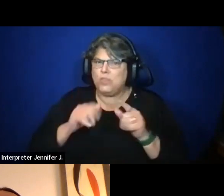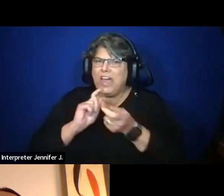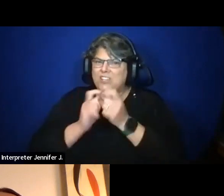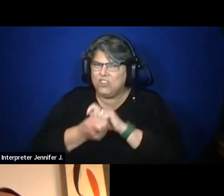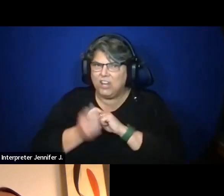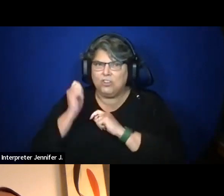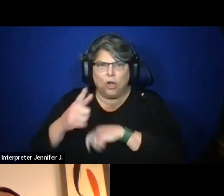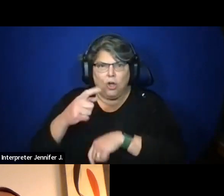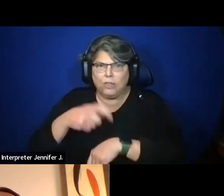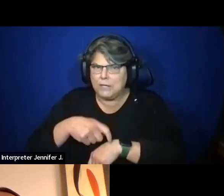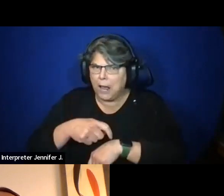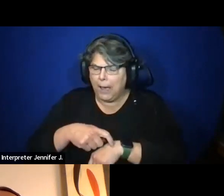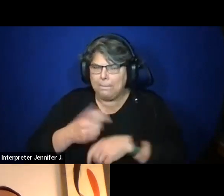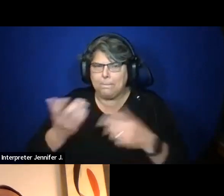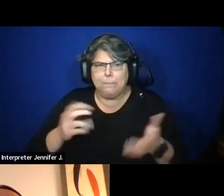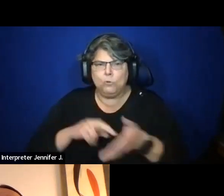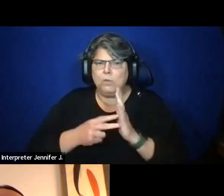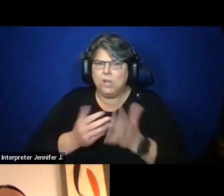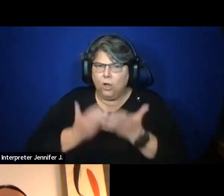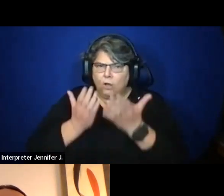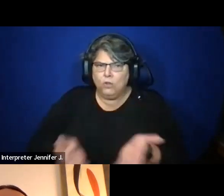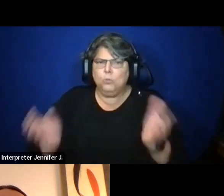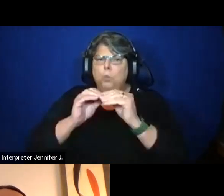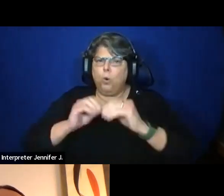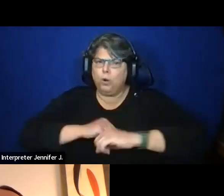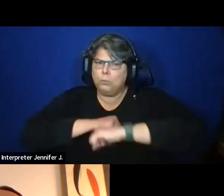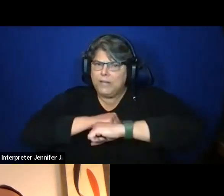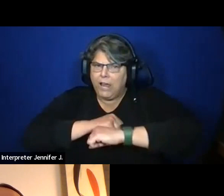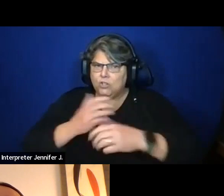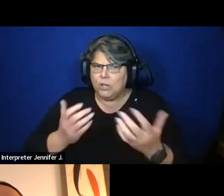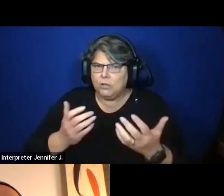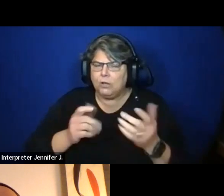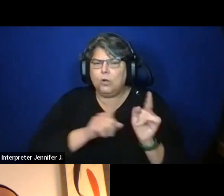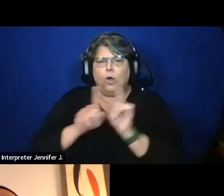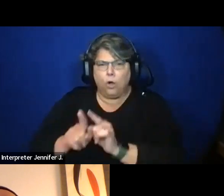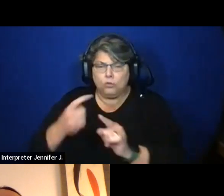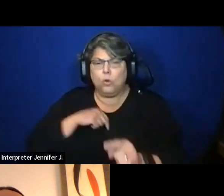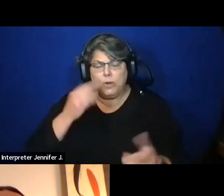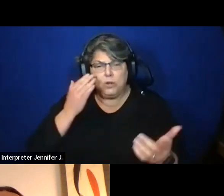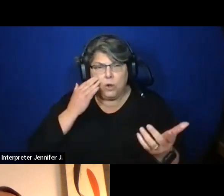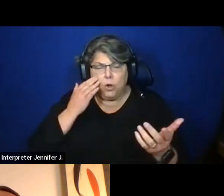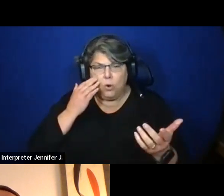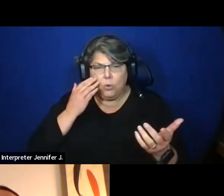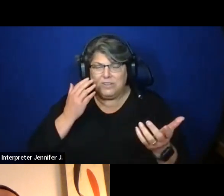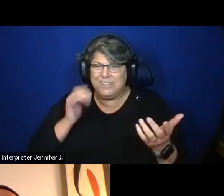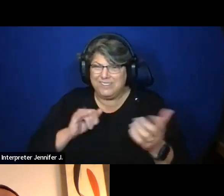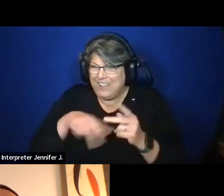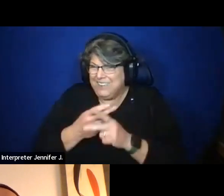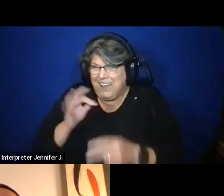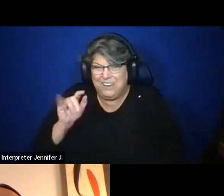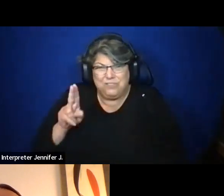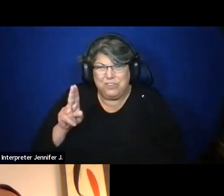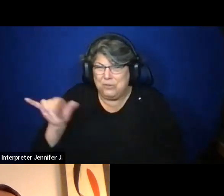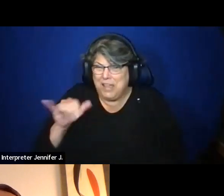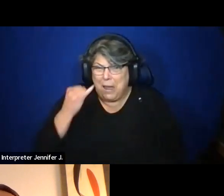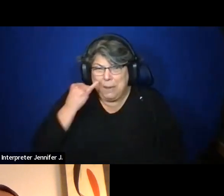offers more more protection. We also know that that's kind of how flu is.